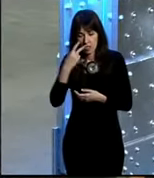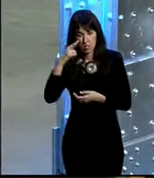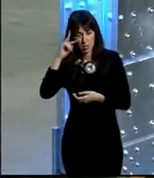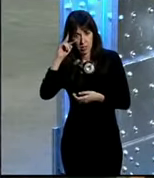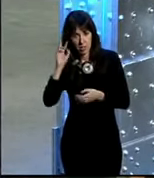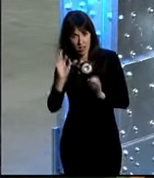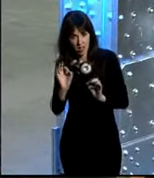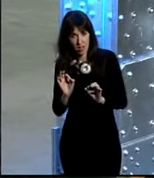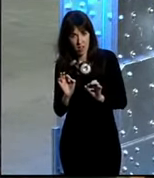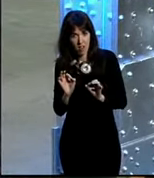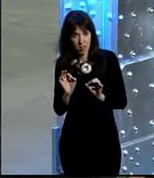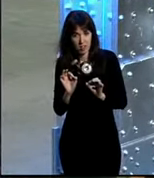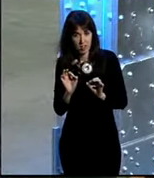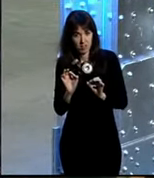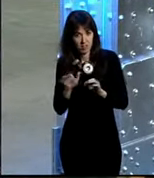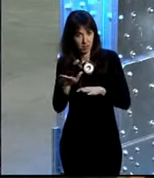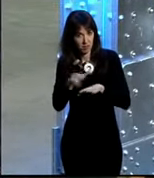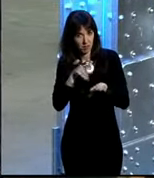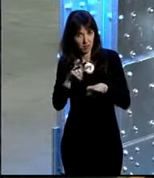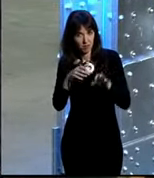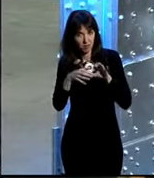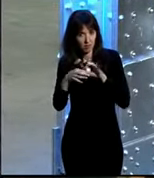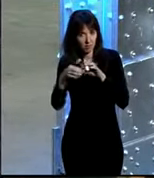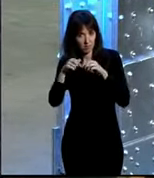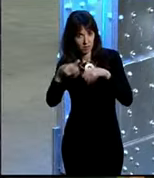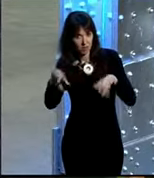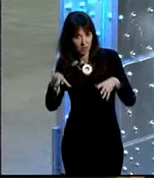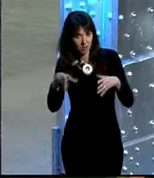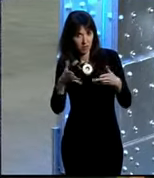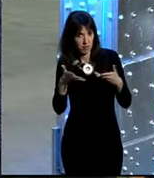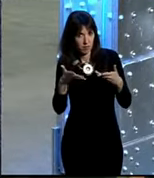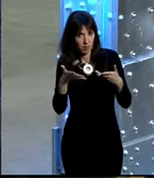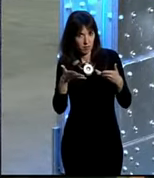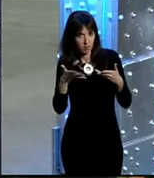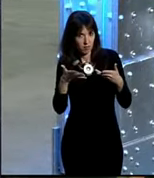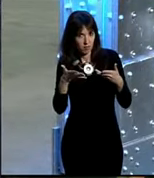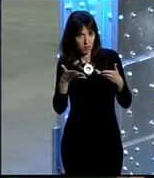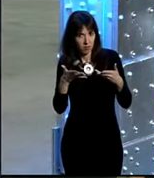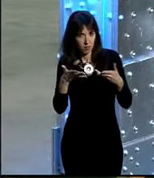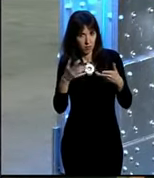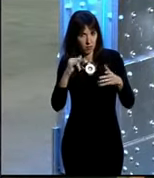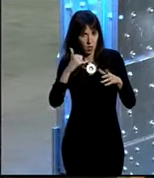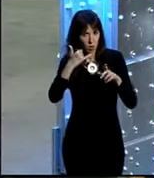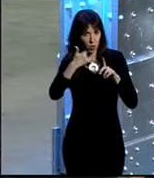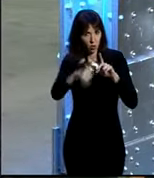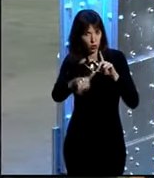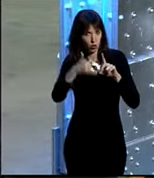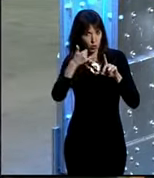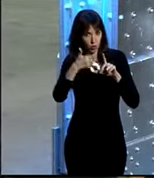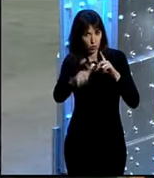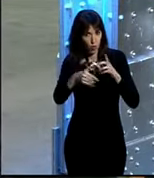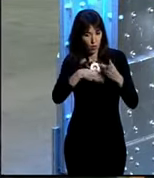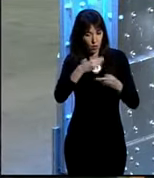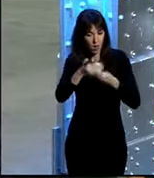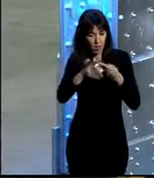An activity, a physical activity, creates experiences, and that has to do with gamification, and that has to do